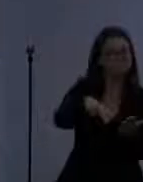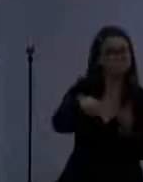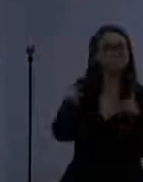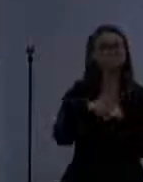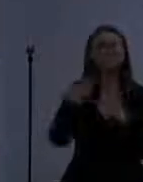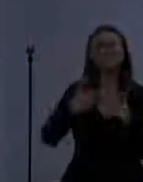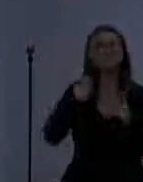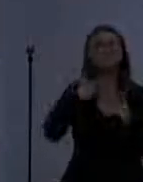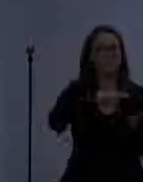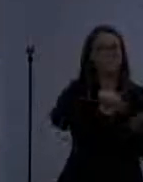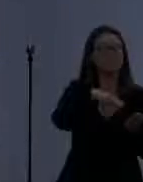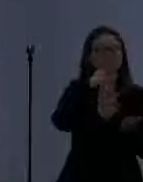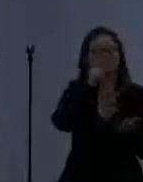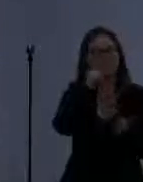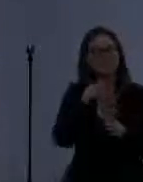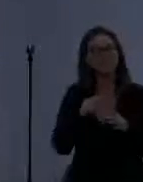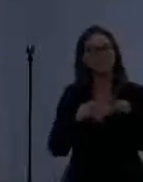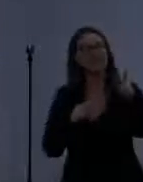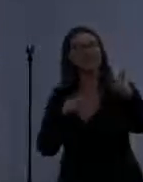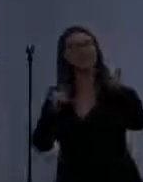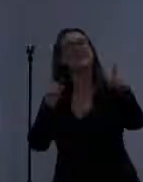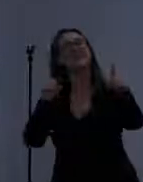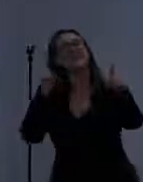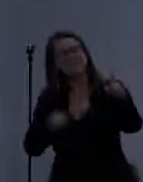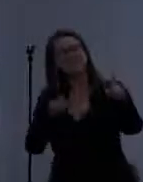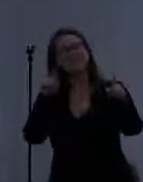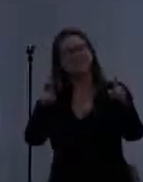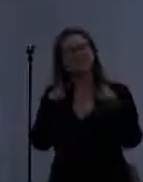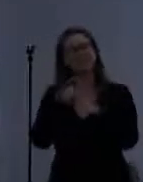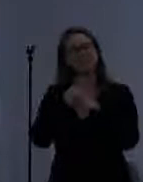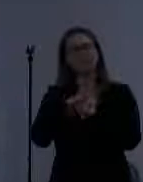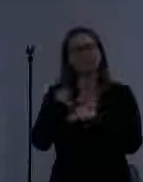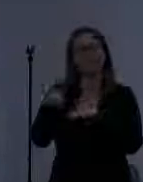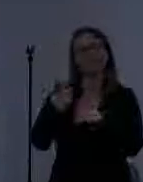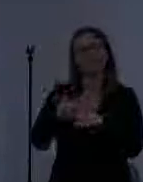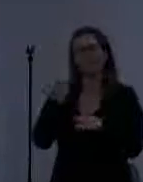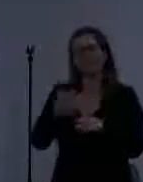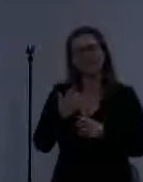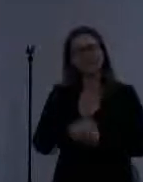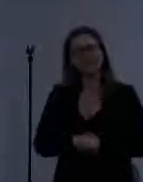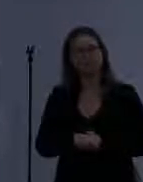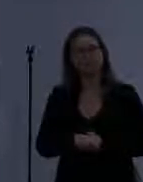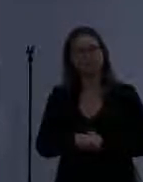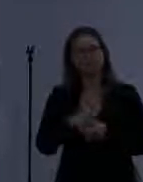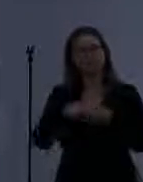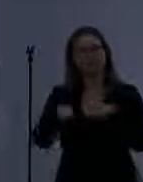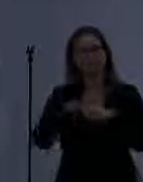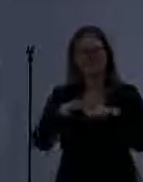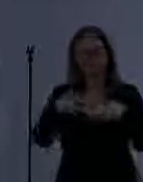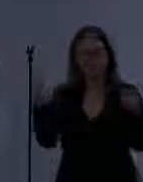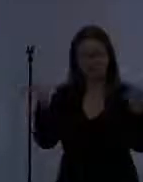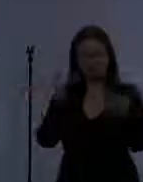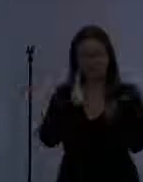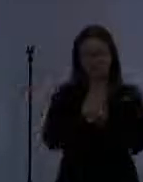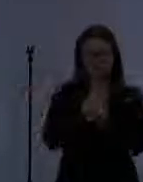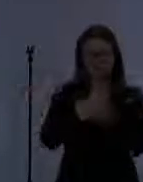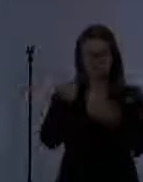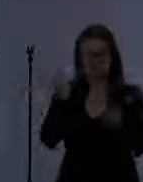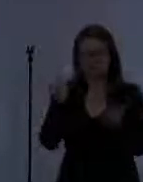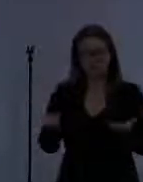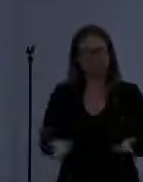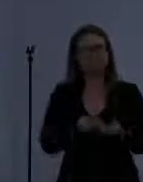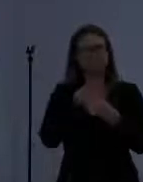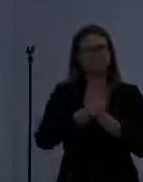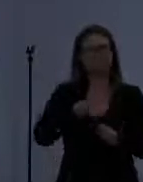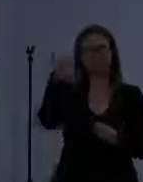there's multiple it was different that checking mechanisms. in that I was the most concerned with, like hoping that there was some like actual substance to that, to